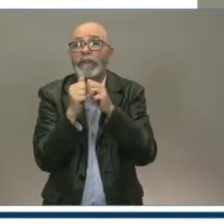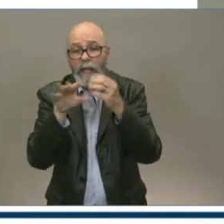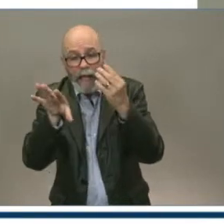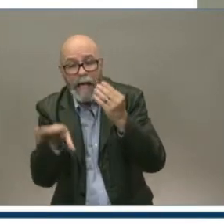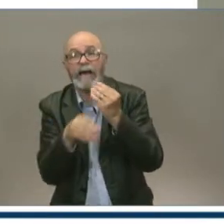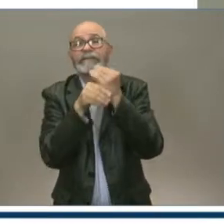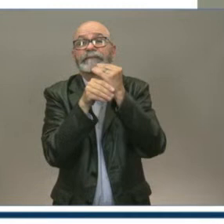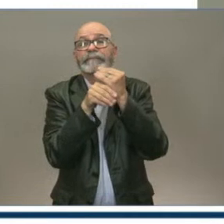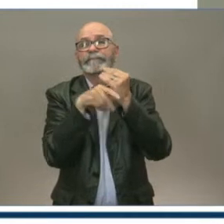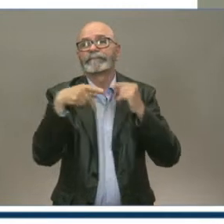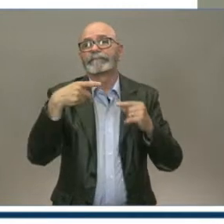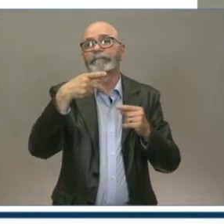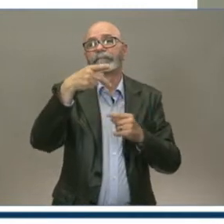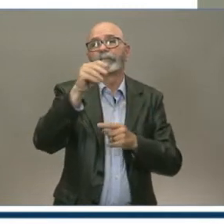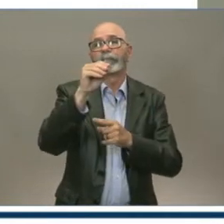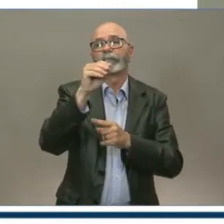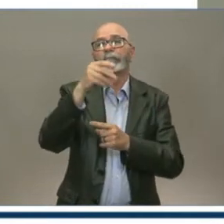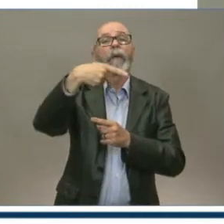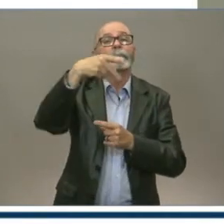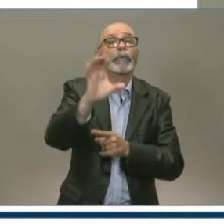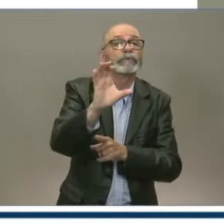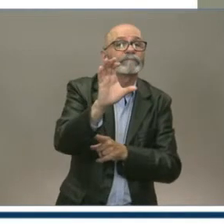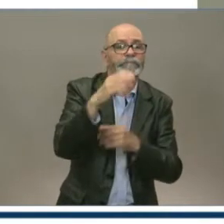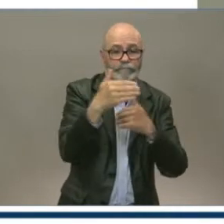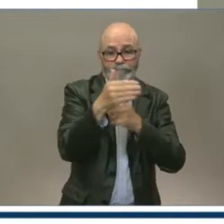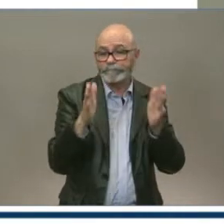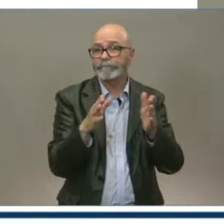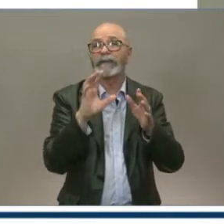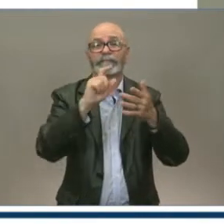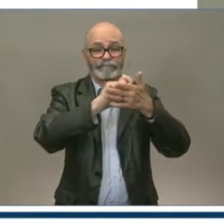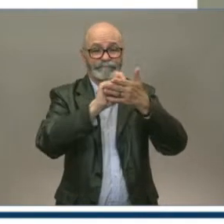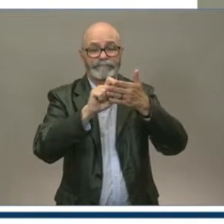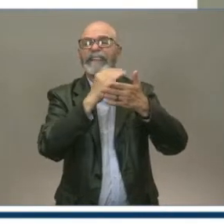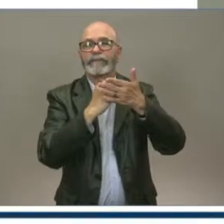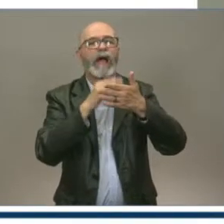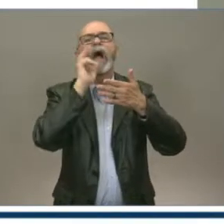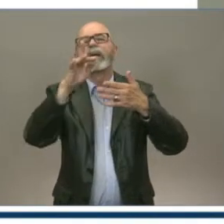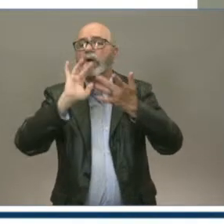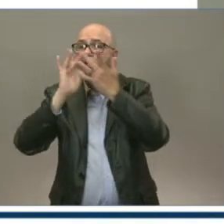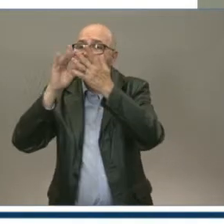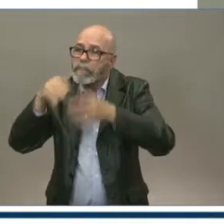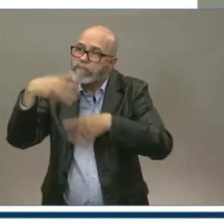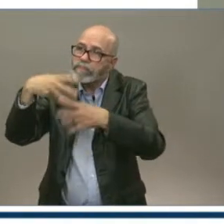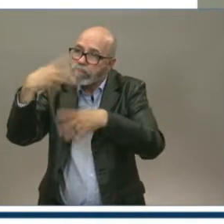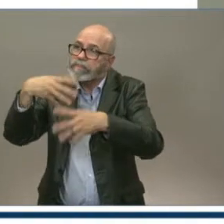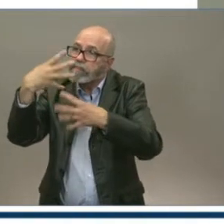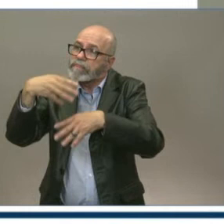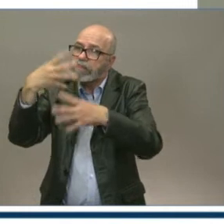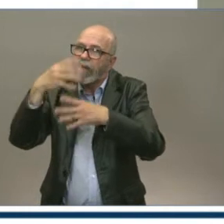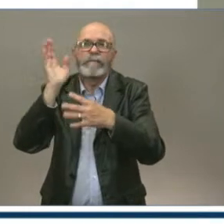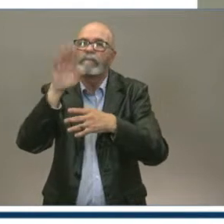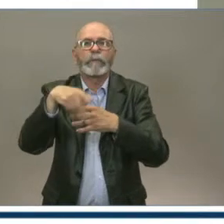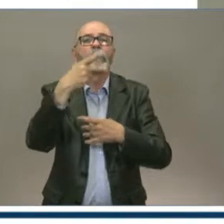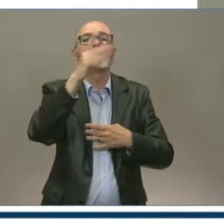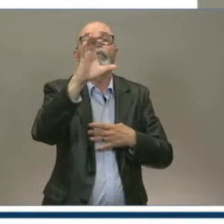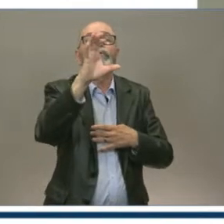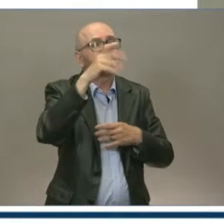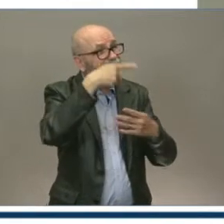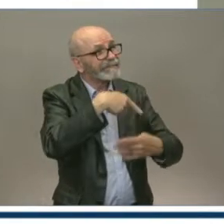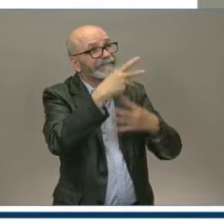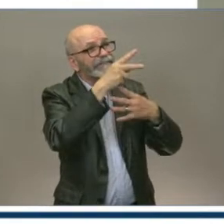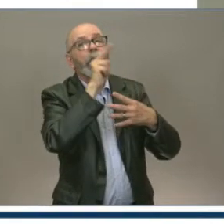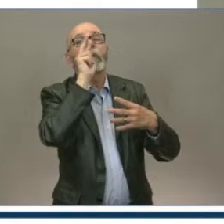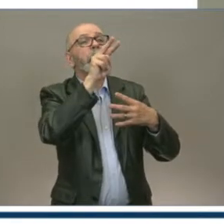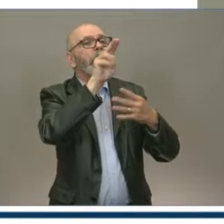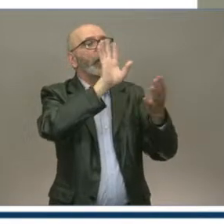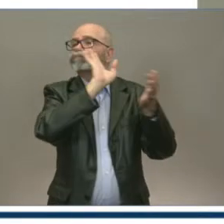than having to scroll through every single clinic, you can put in your postal code and find appointments and clinics that are linked to your specific postal